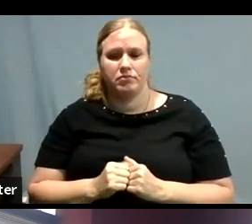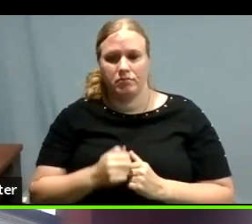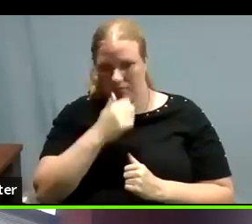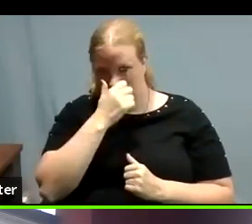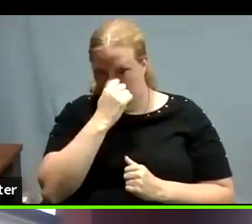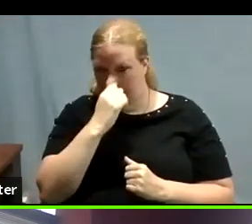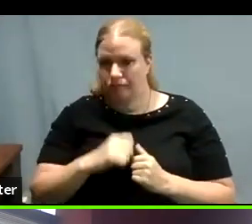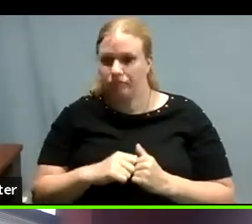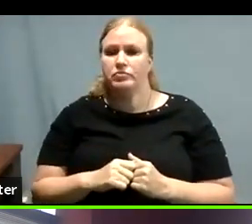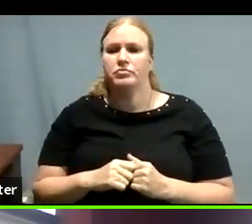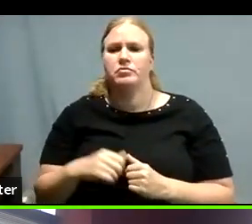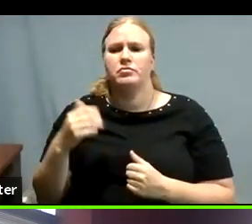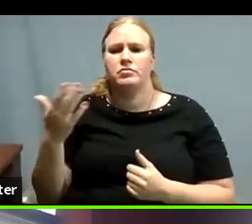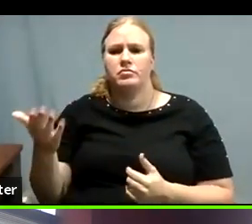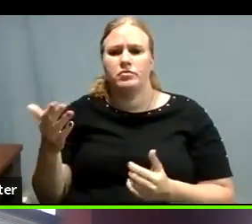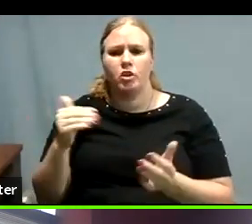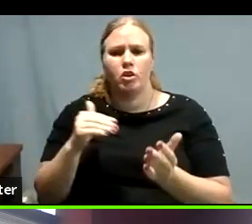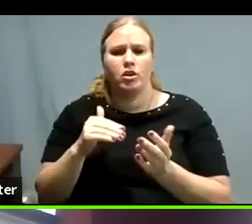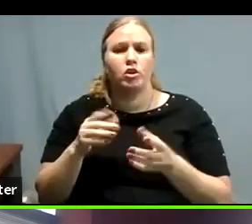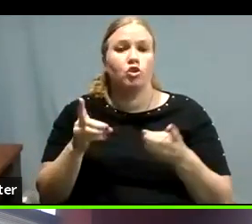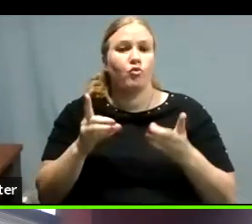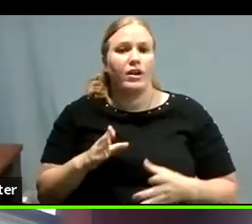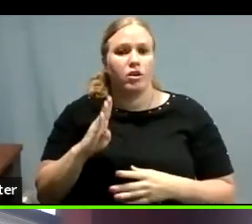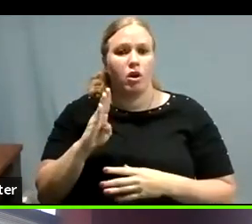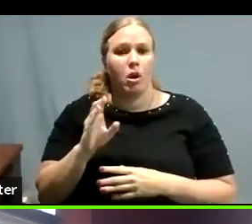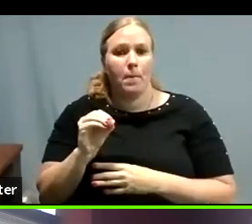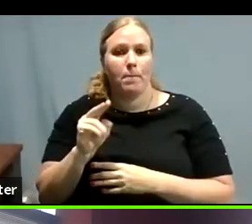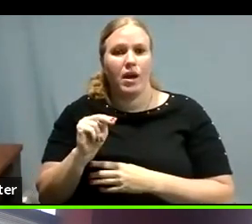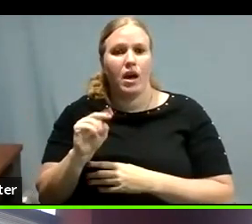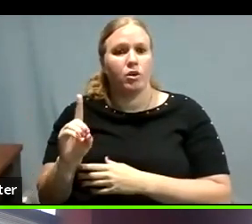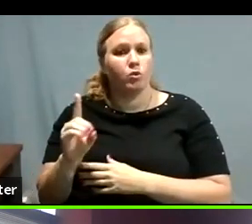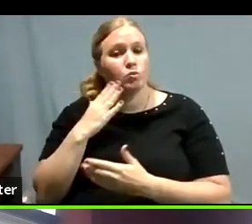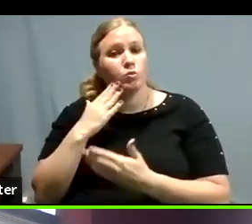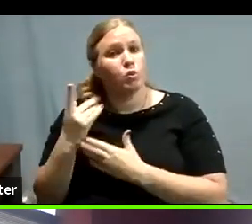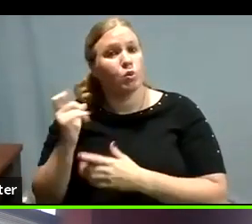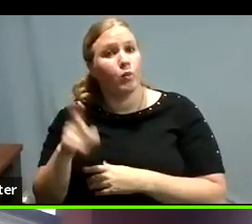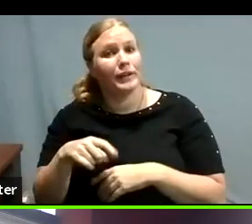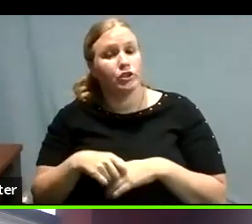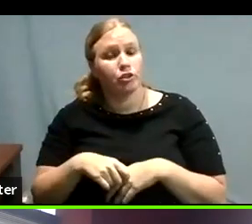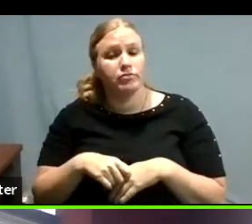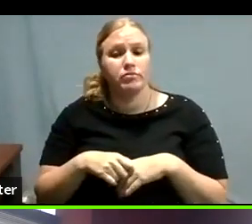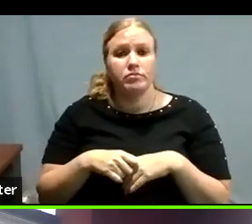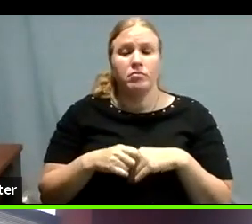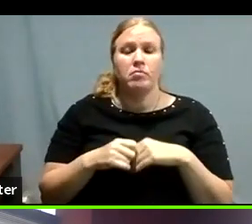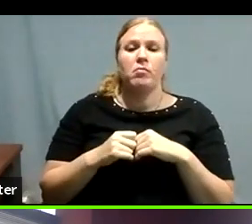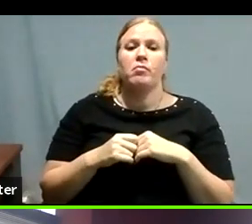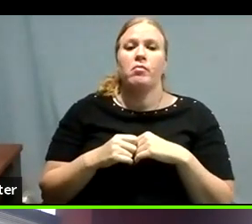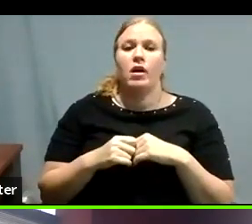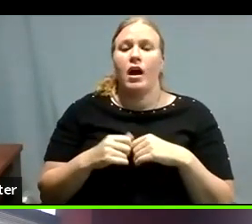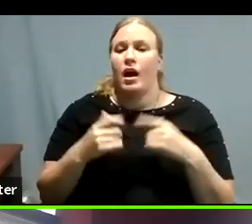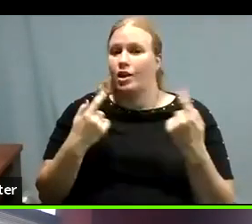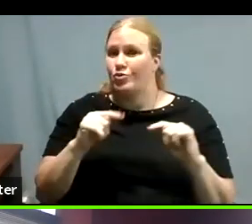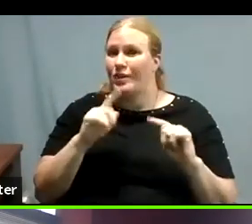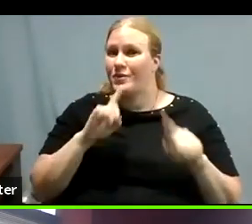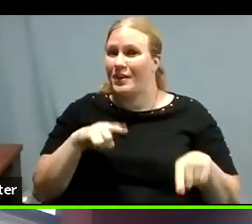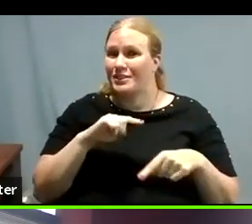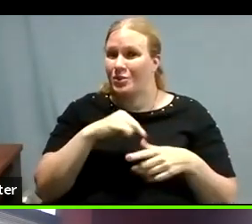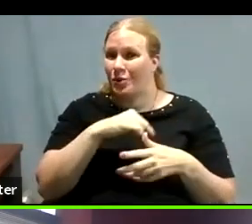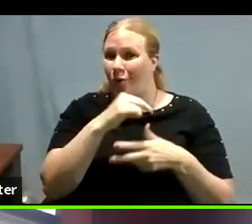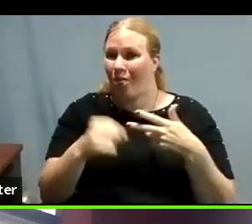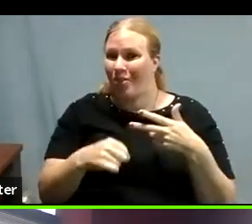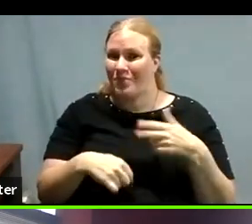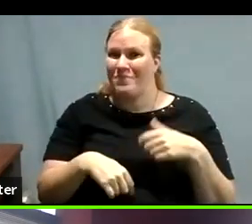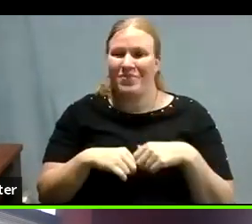Director Mom. Sure. So that's a good question. So there was a couple of questions coupled into that, Tom. So I'll try my best to